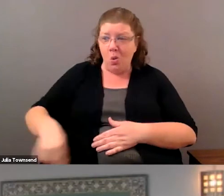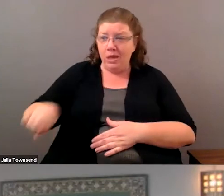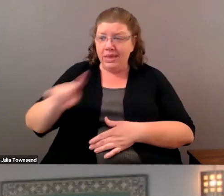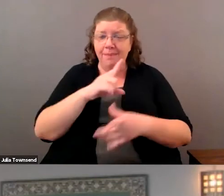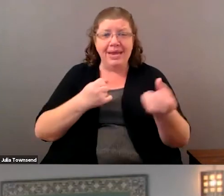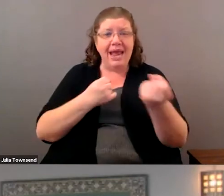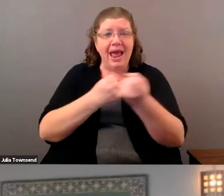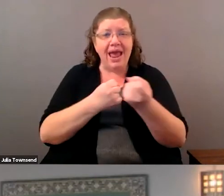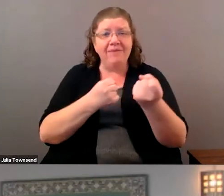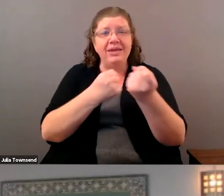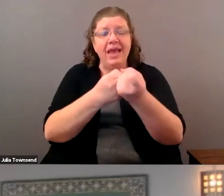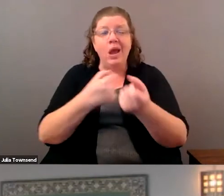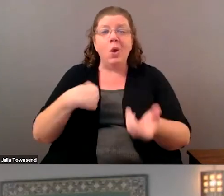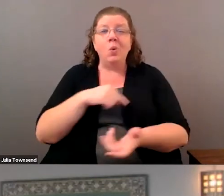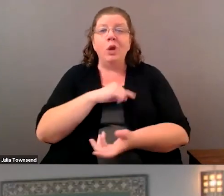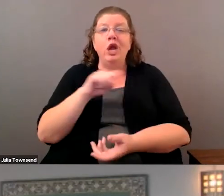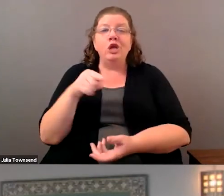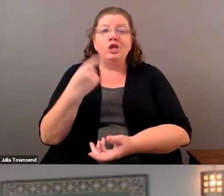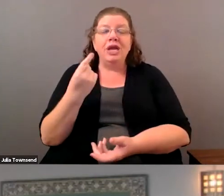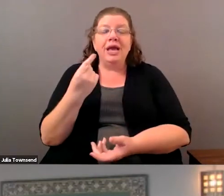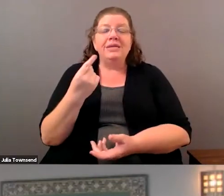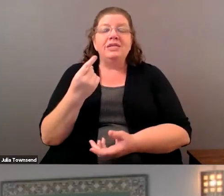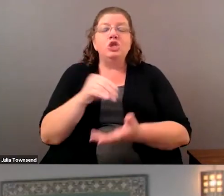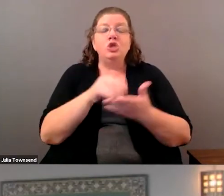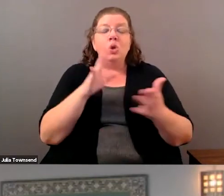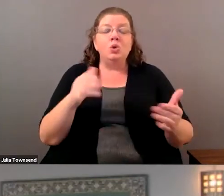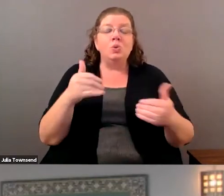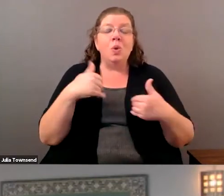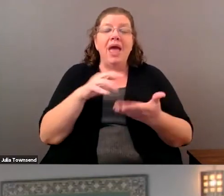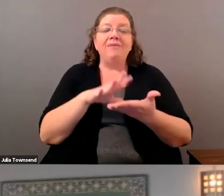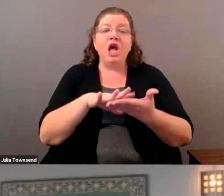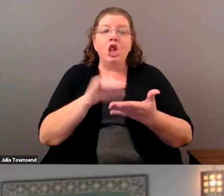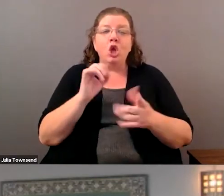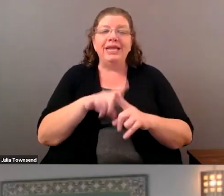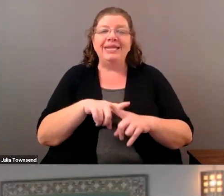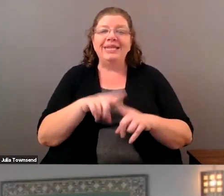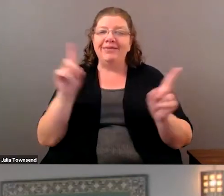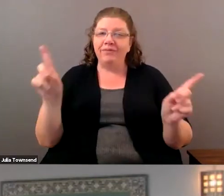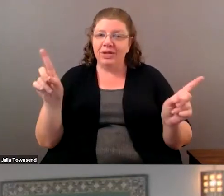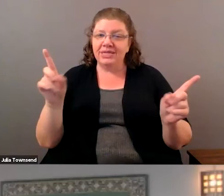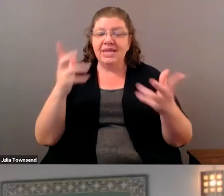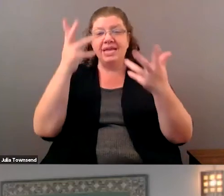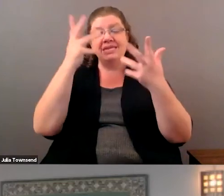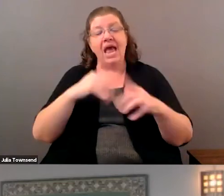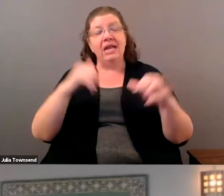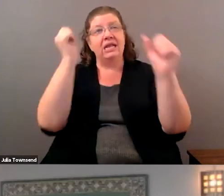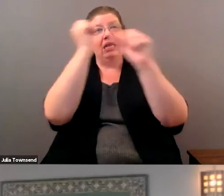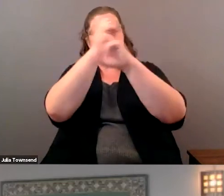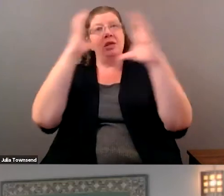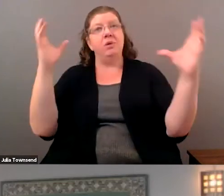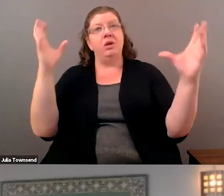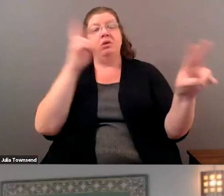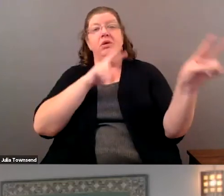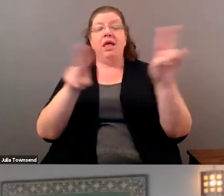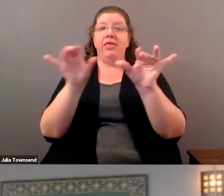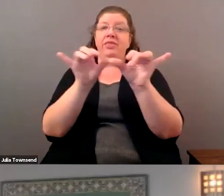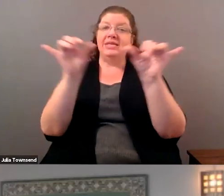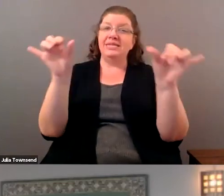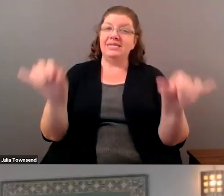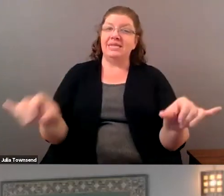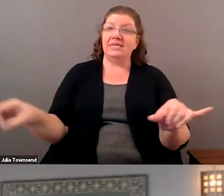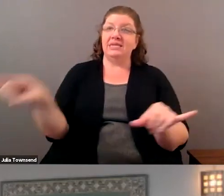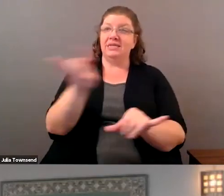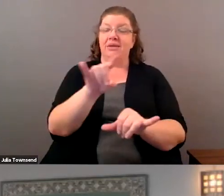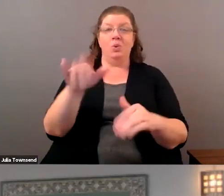just students with a learning difference. And sadly, when you really look at it in the big picture, it's the system that